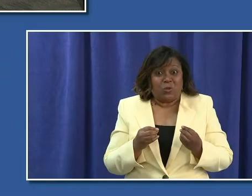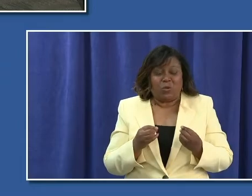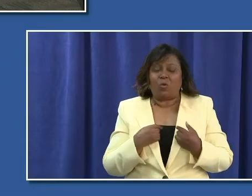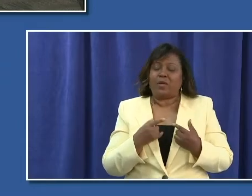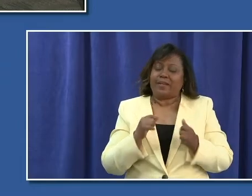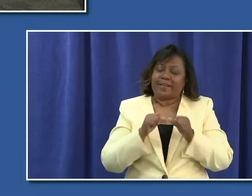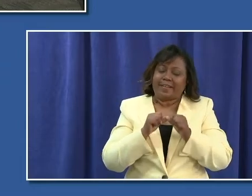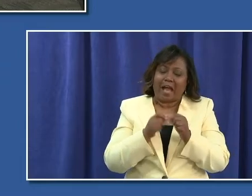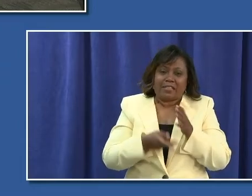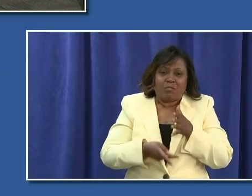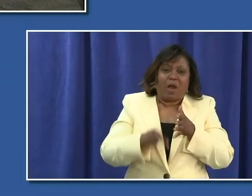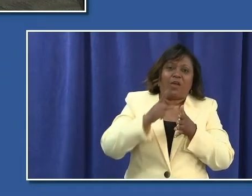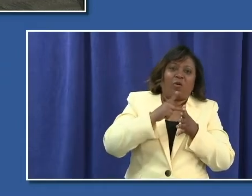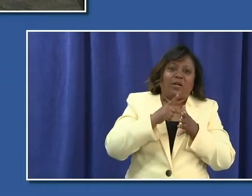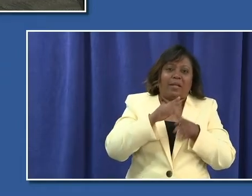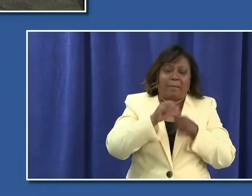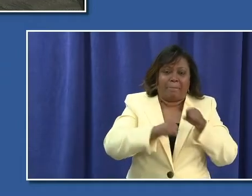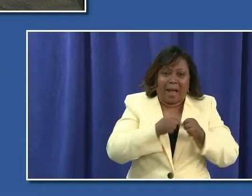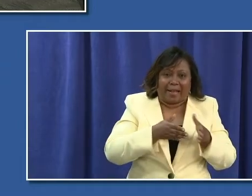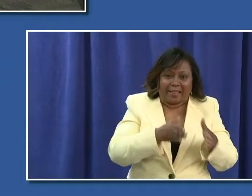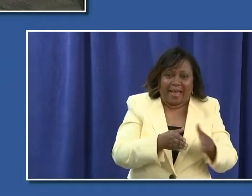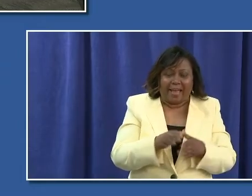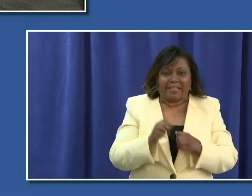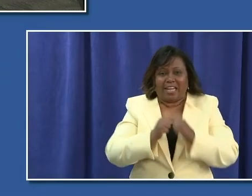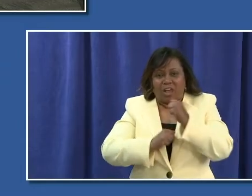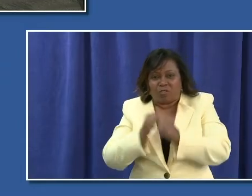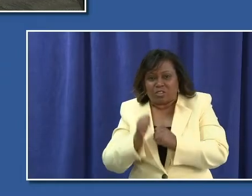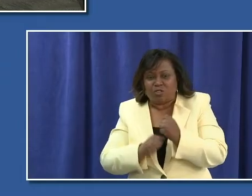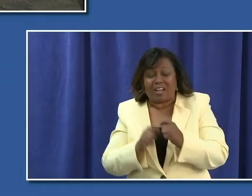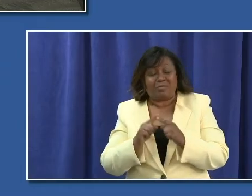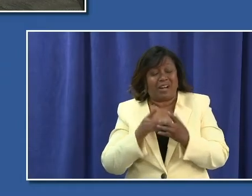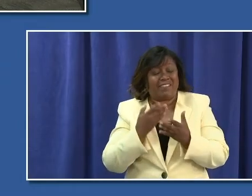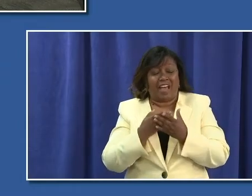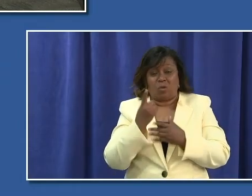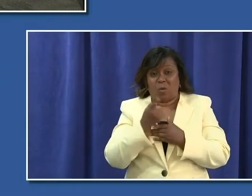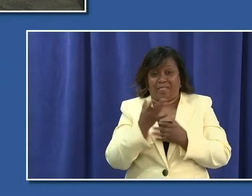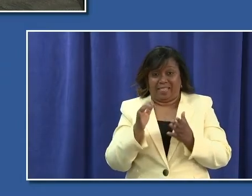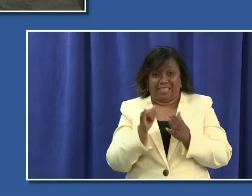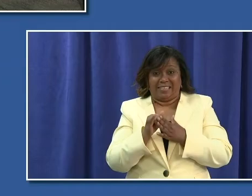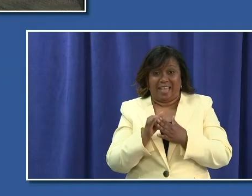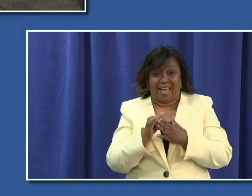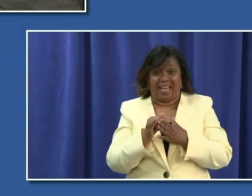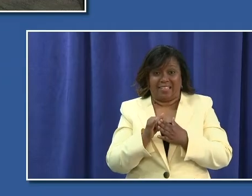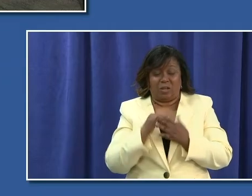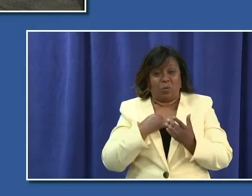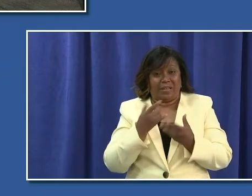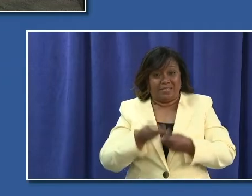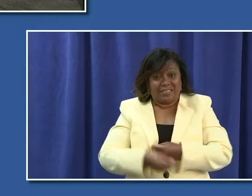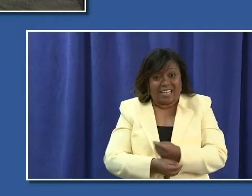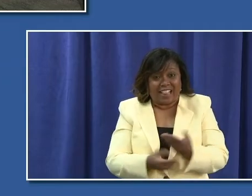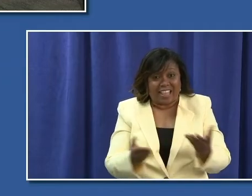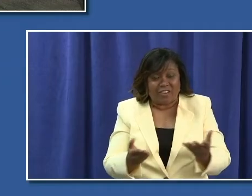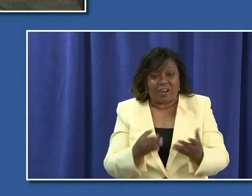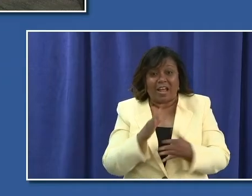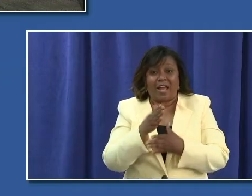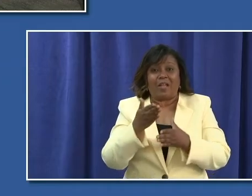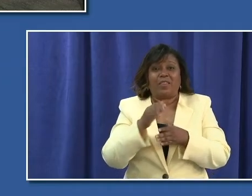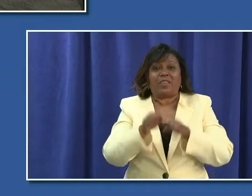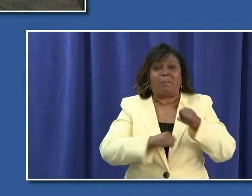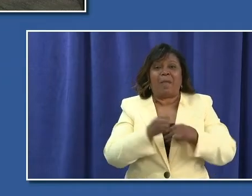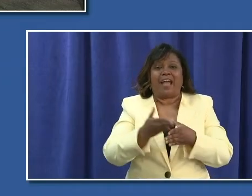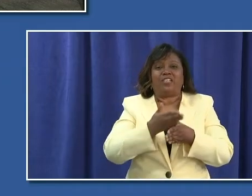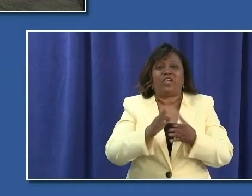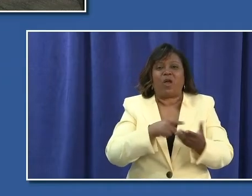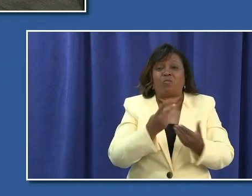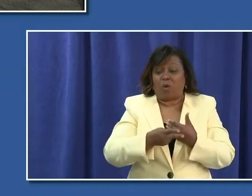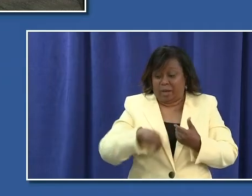are constantly prioritizing bike lanes and infrastructure, but in fact, one of the things that we deliver is the bike share program in the